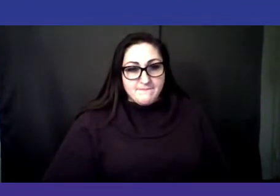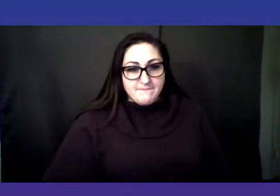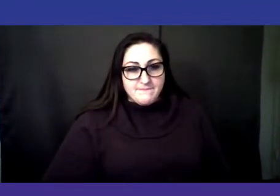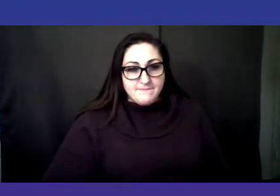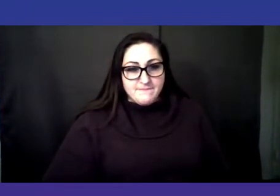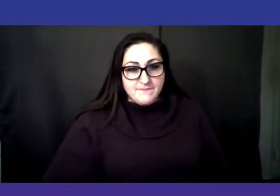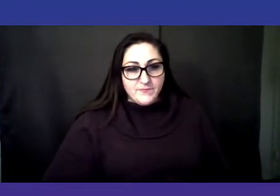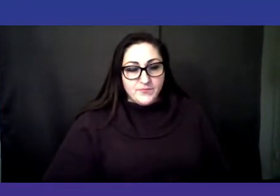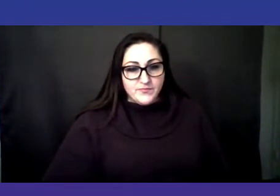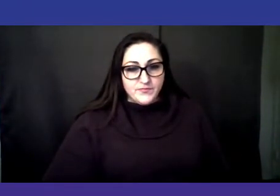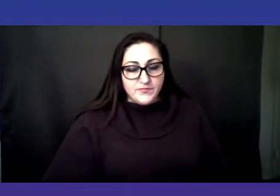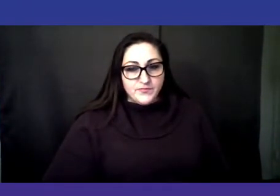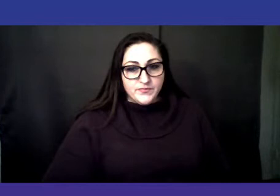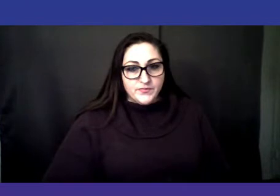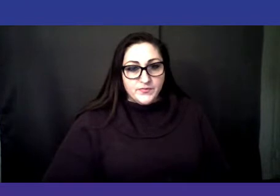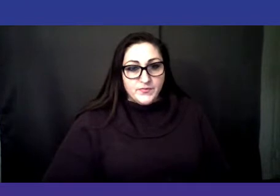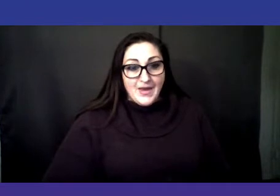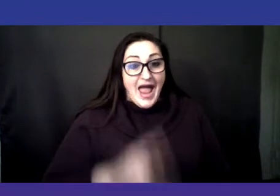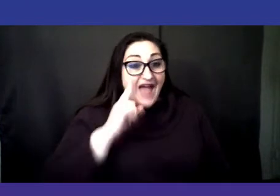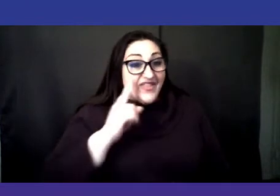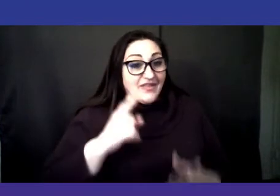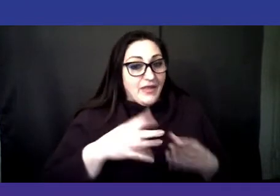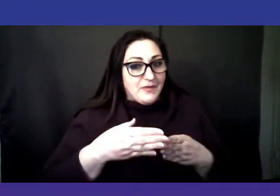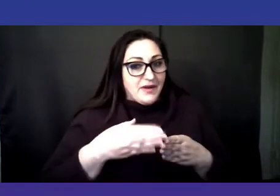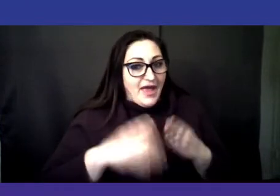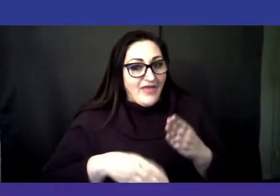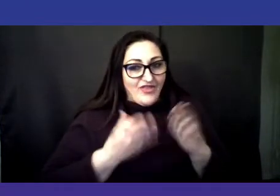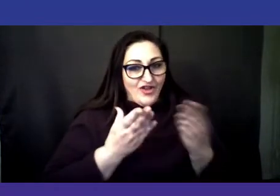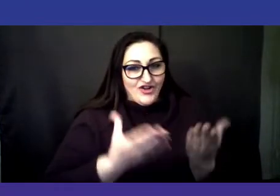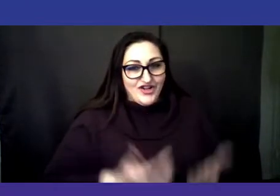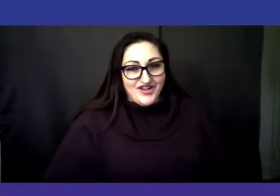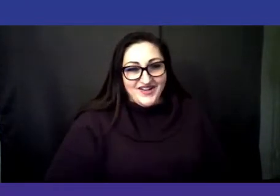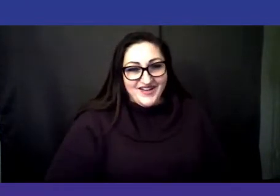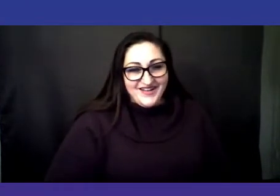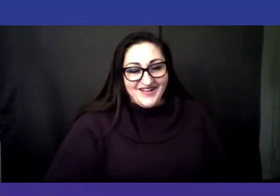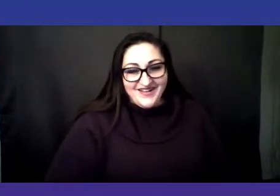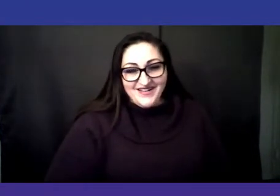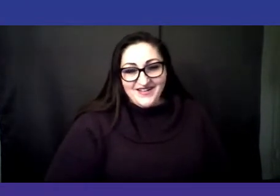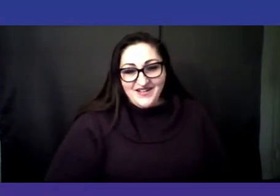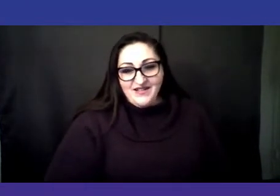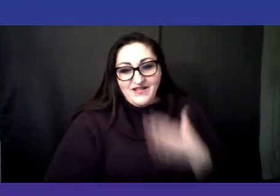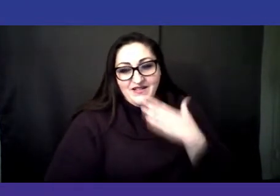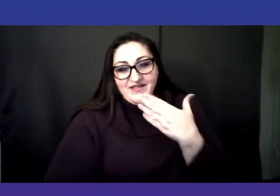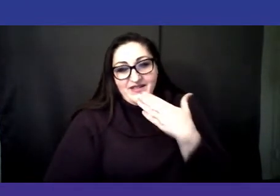I think that I'm going to end there for now. Thank you.